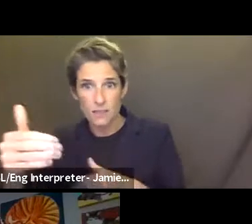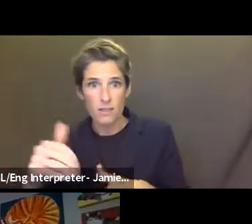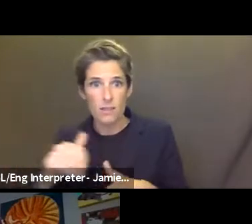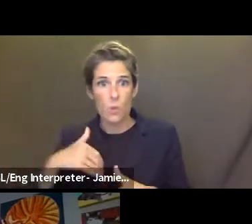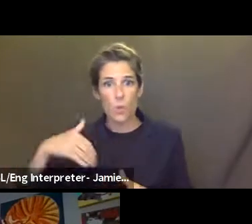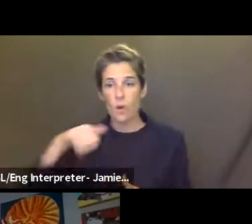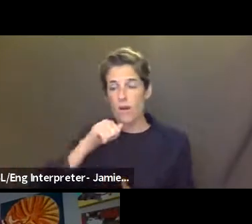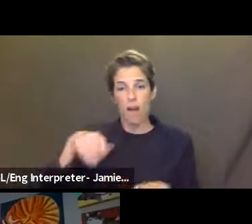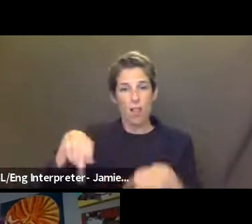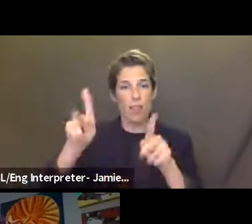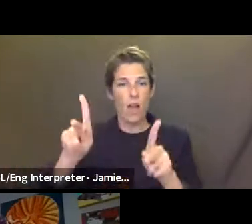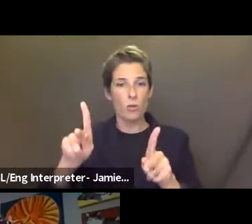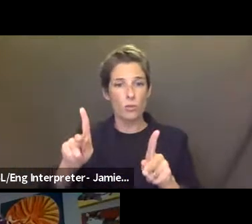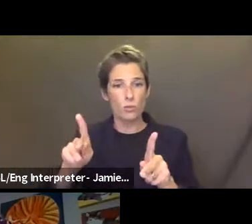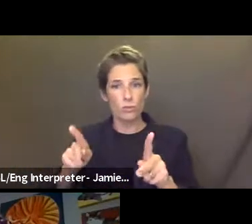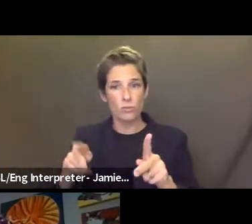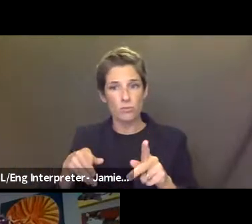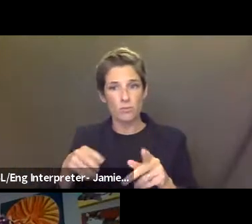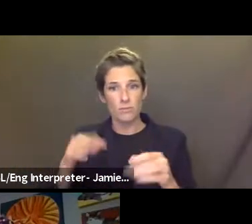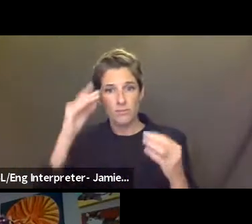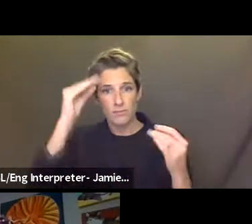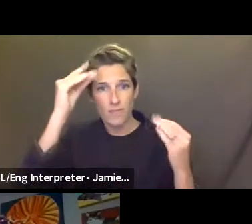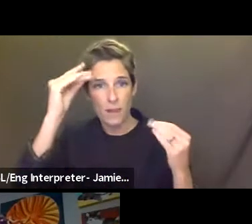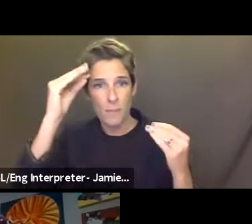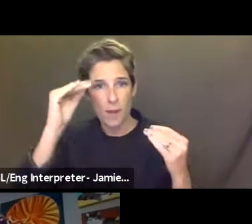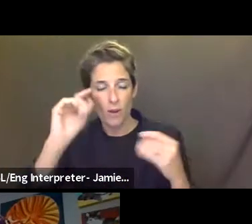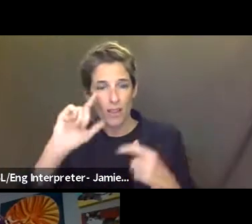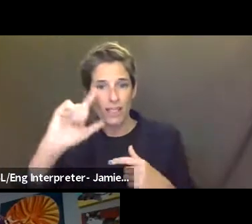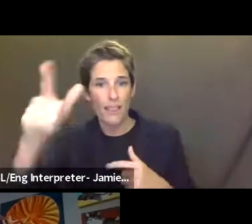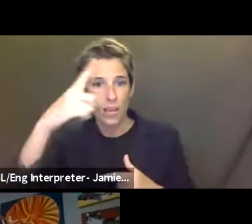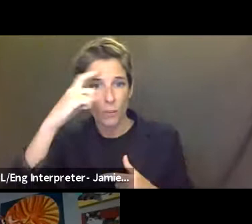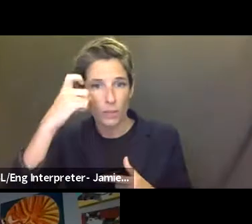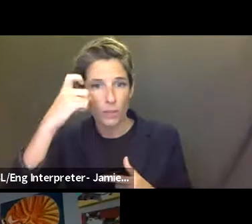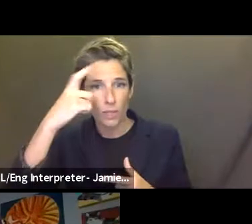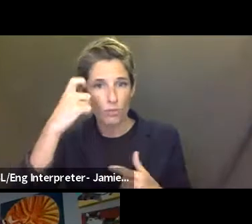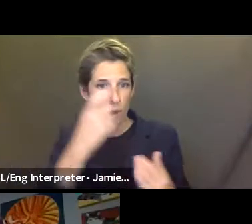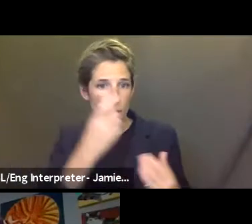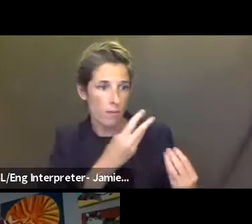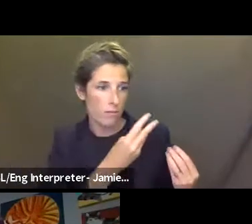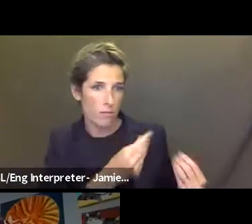So I don't think in terms of, as far as my own disabilities,